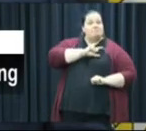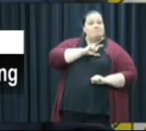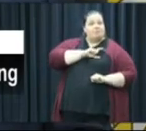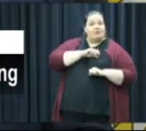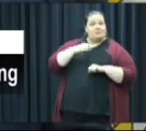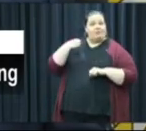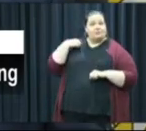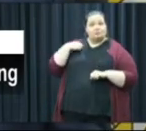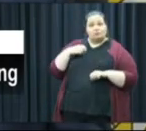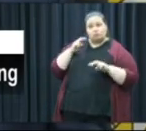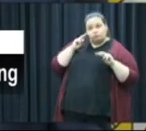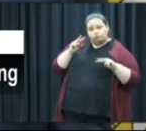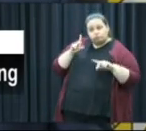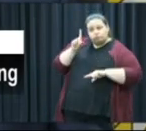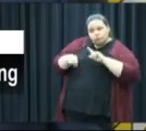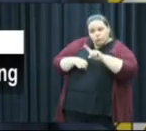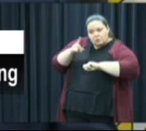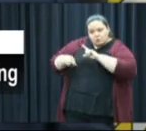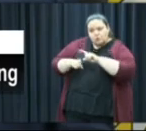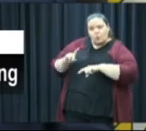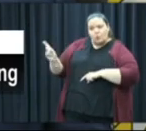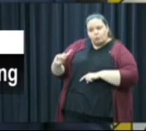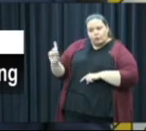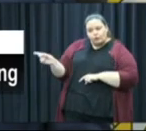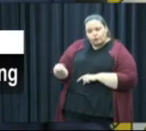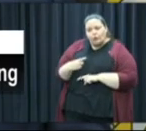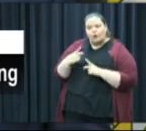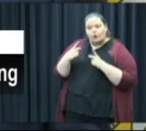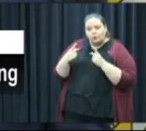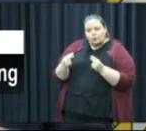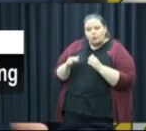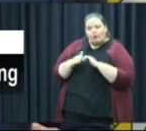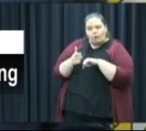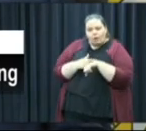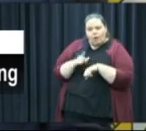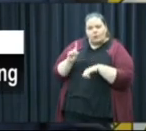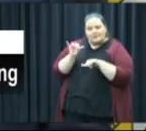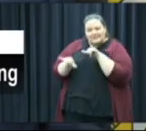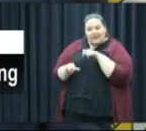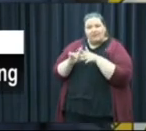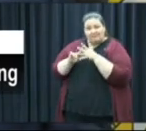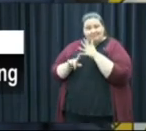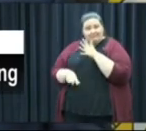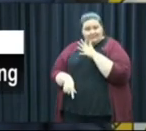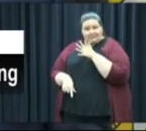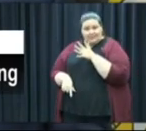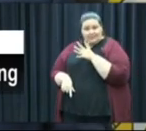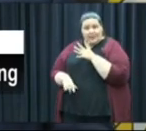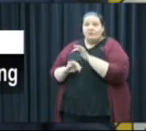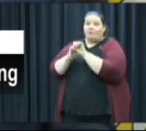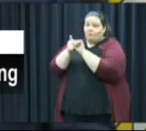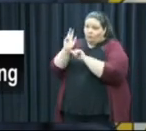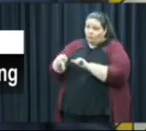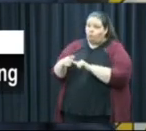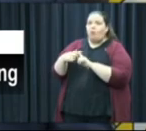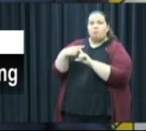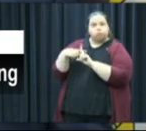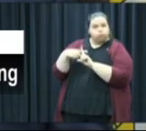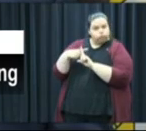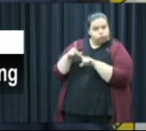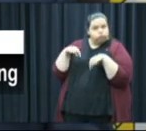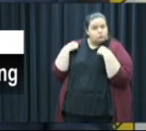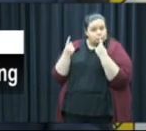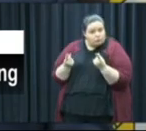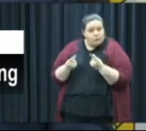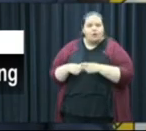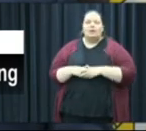borders, about questioning in detail about where people are going and their numbers and contact information, and then follow up. So if there's